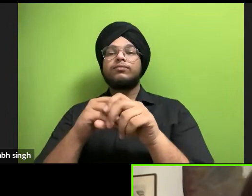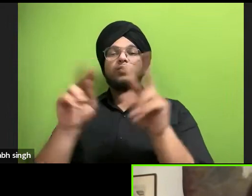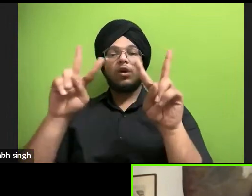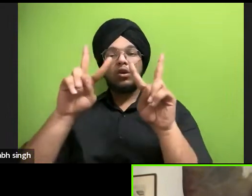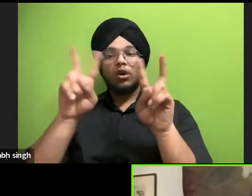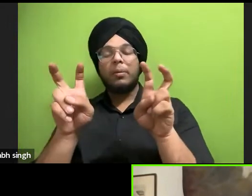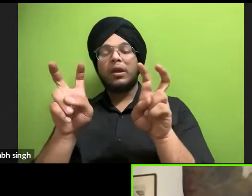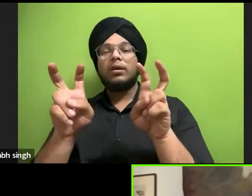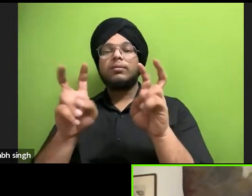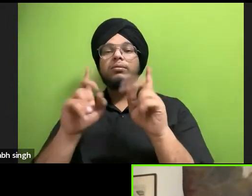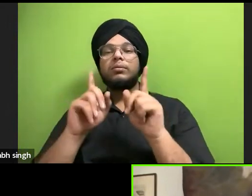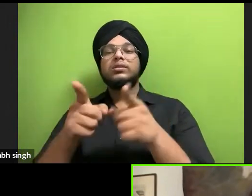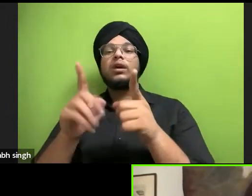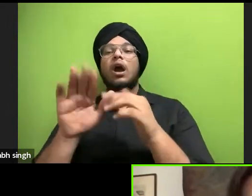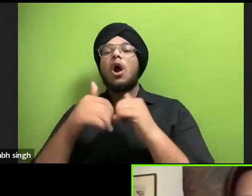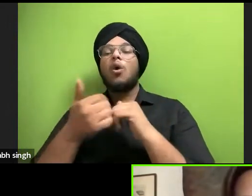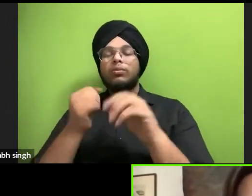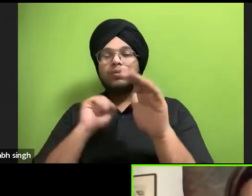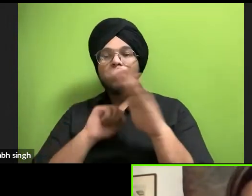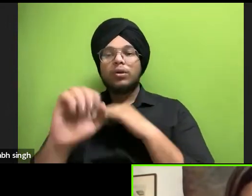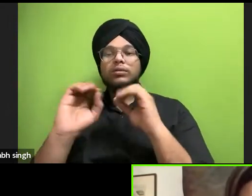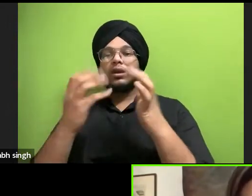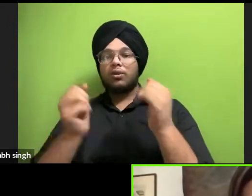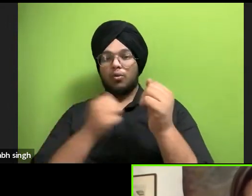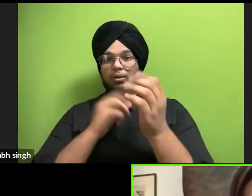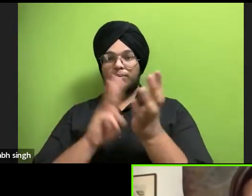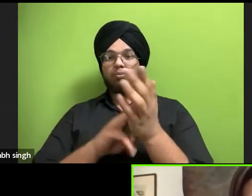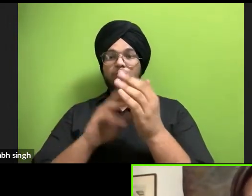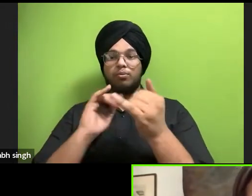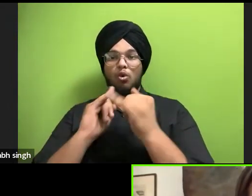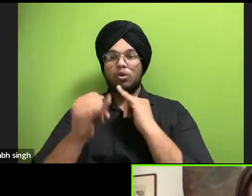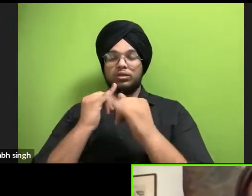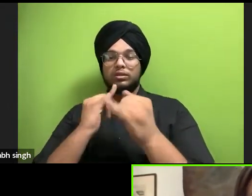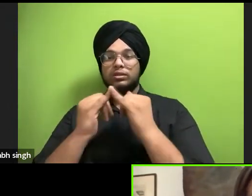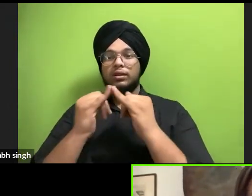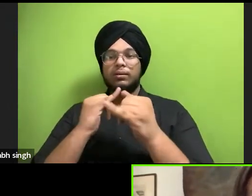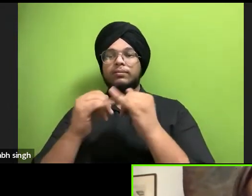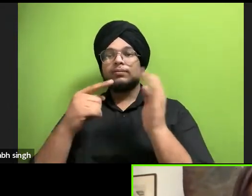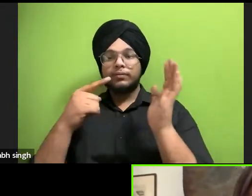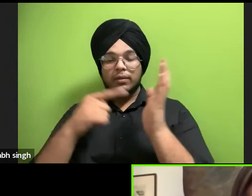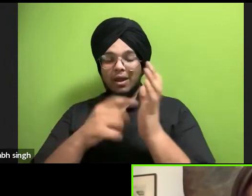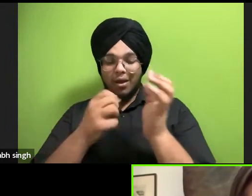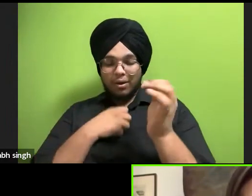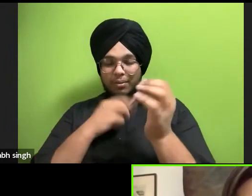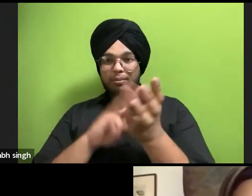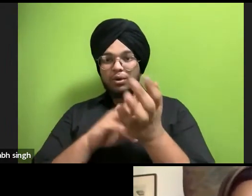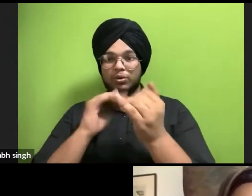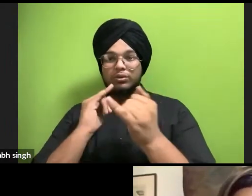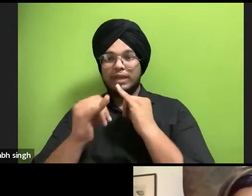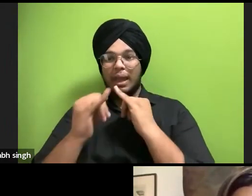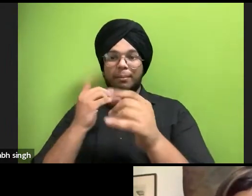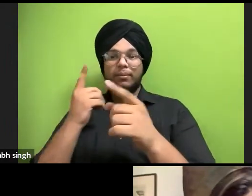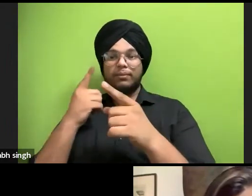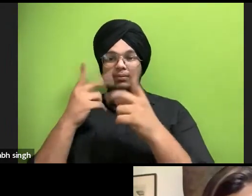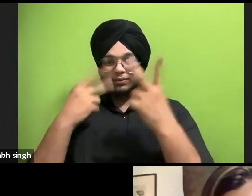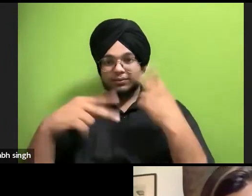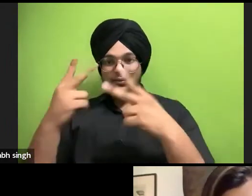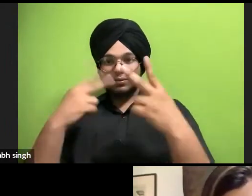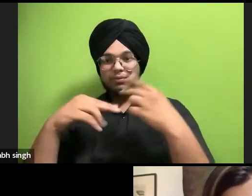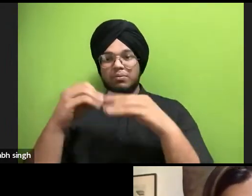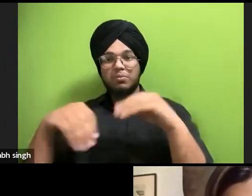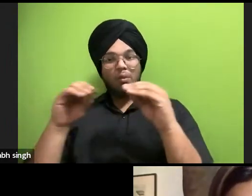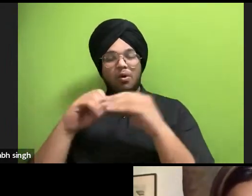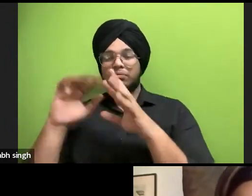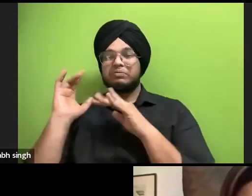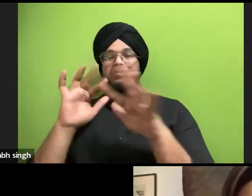And our museum is called M+, which stands for Museum and More. More, of